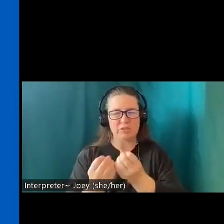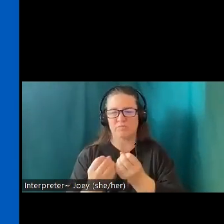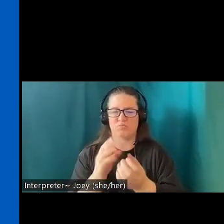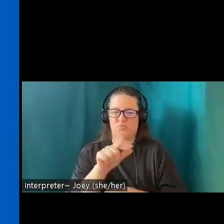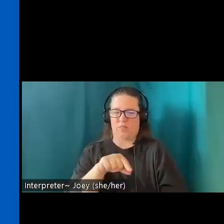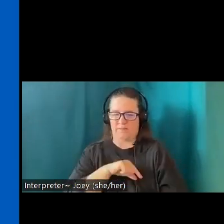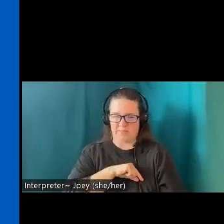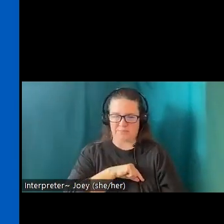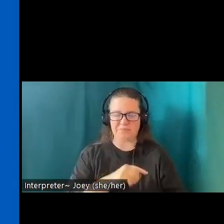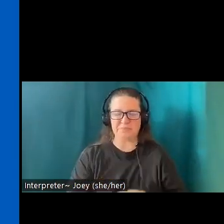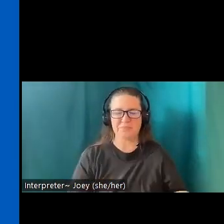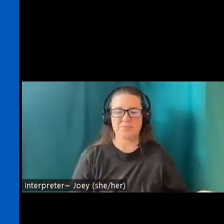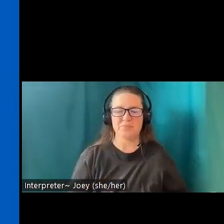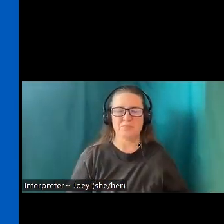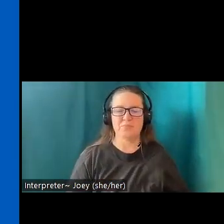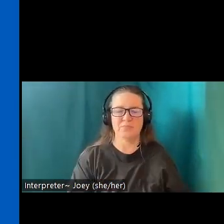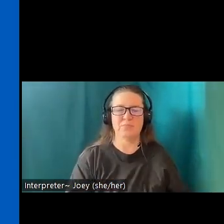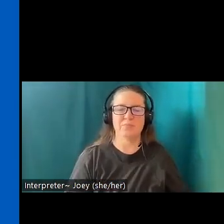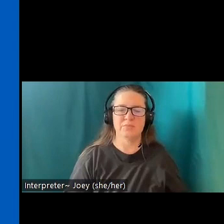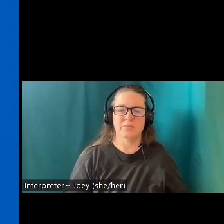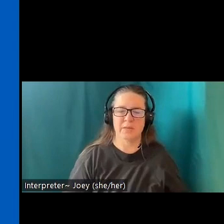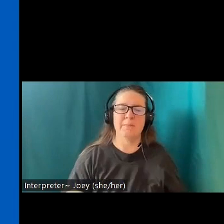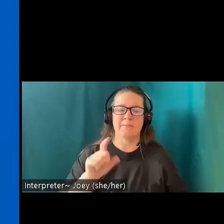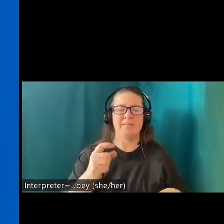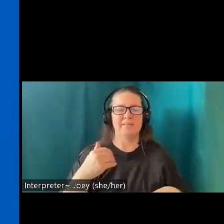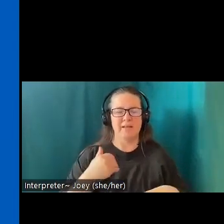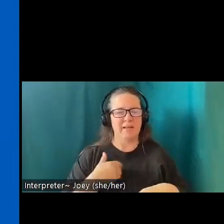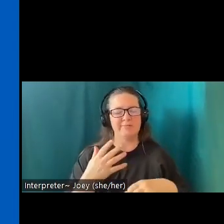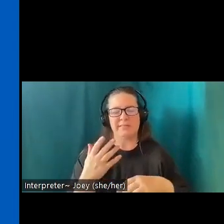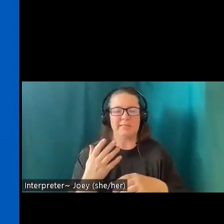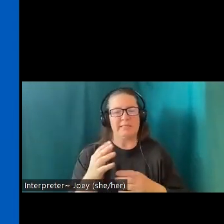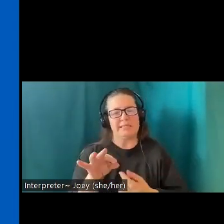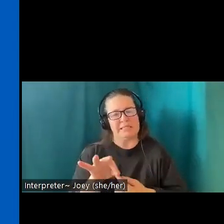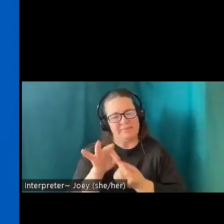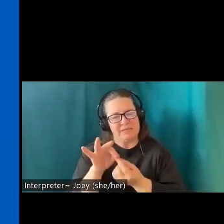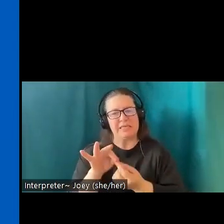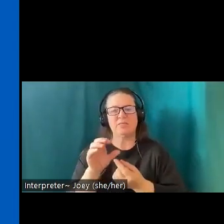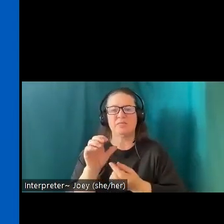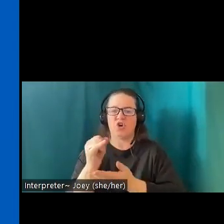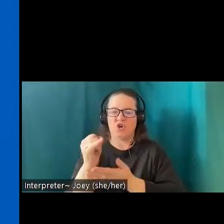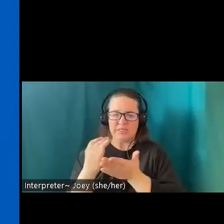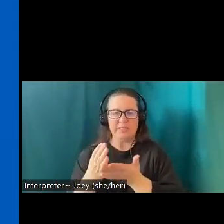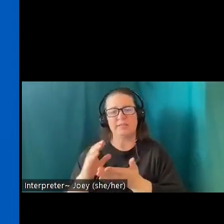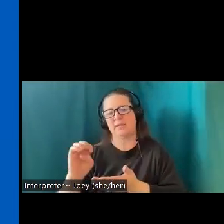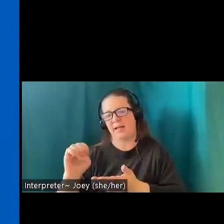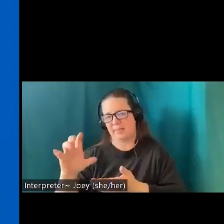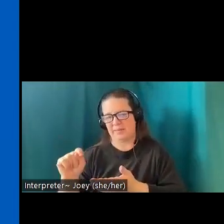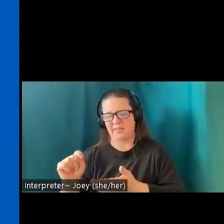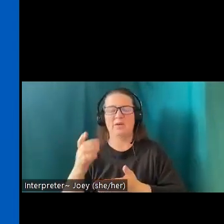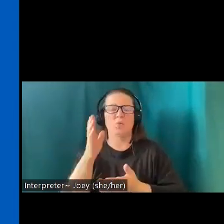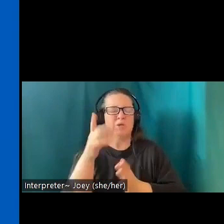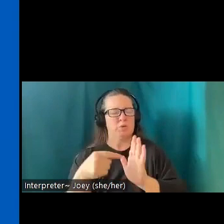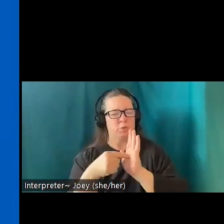organization's work must contain a significant artistic element. The best way to illustrate this is with an example. So let's imagine